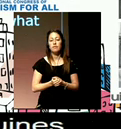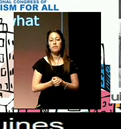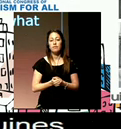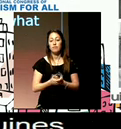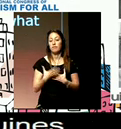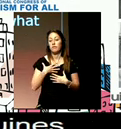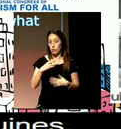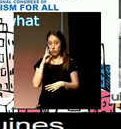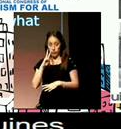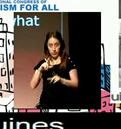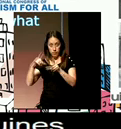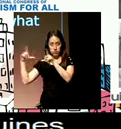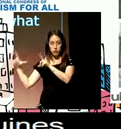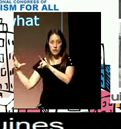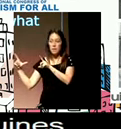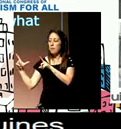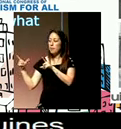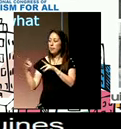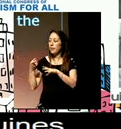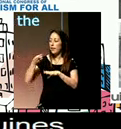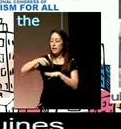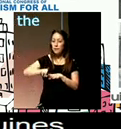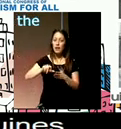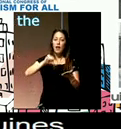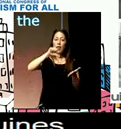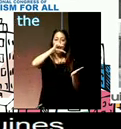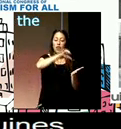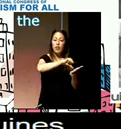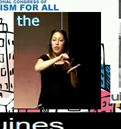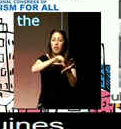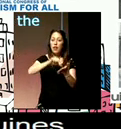slide is the type of buildings that the university had.